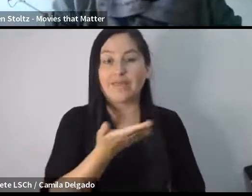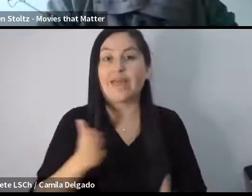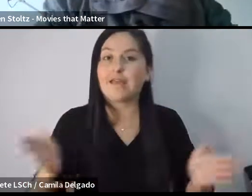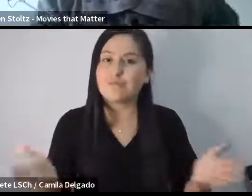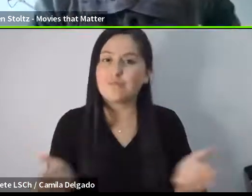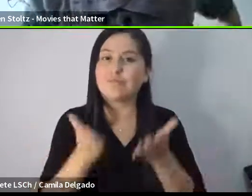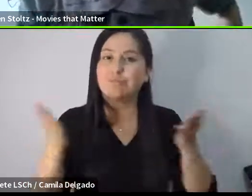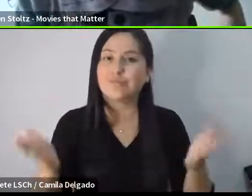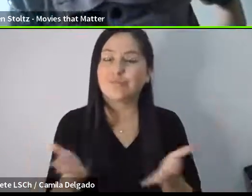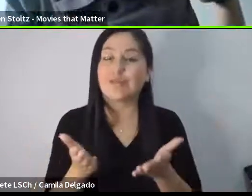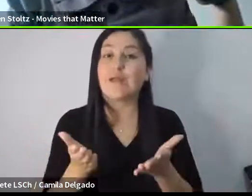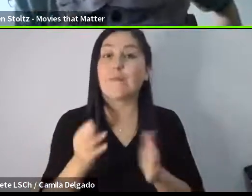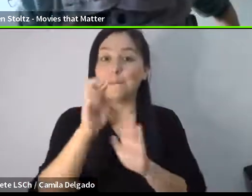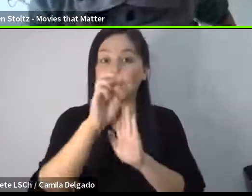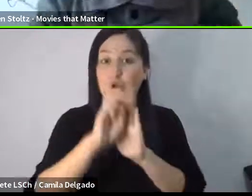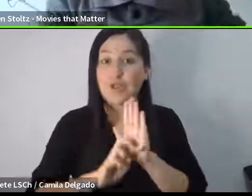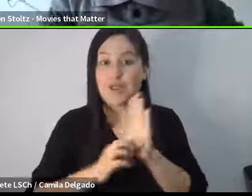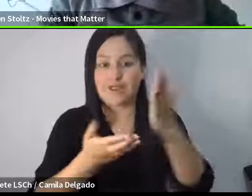Yeah,